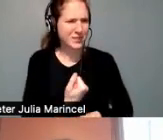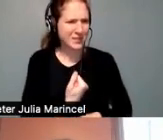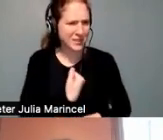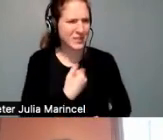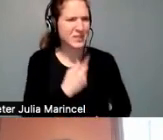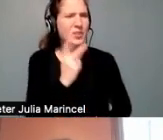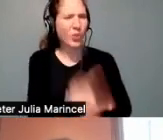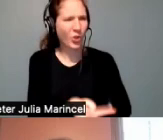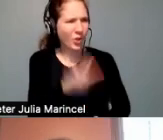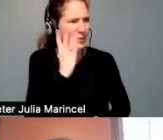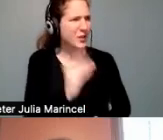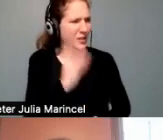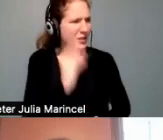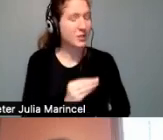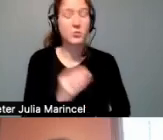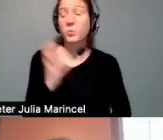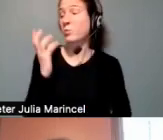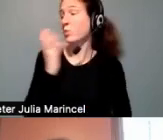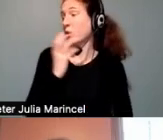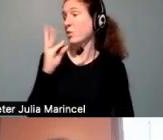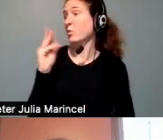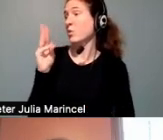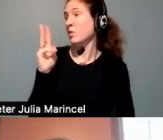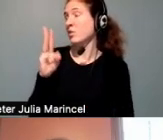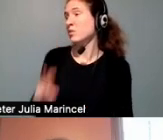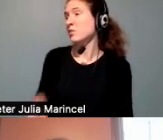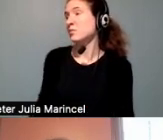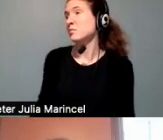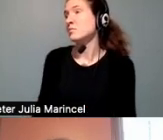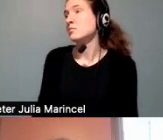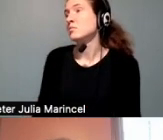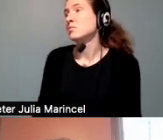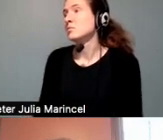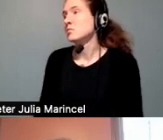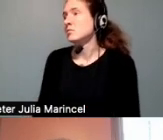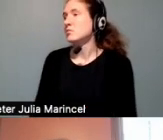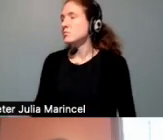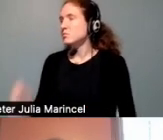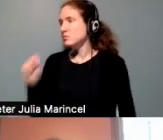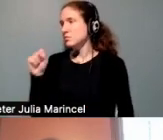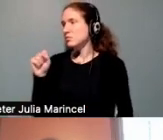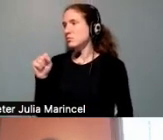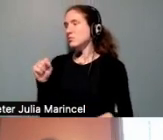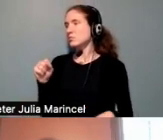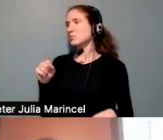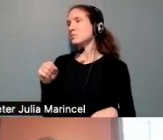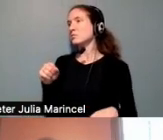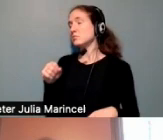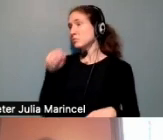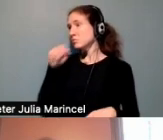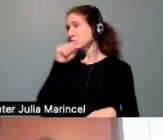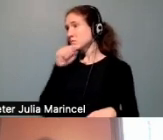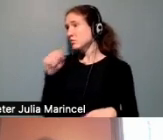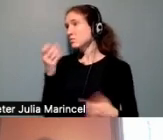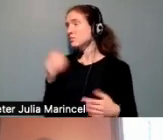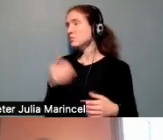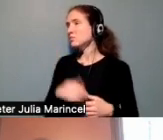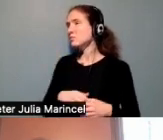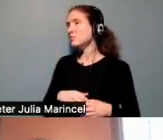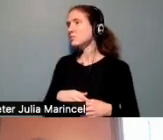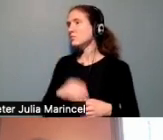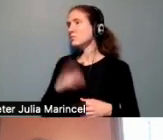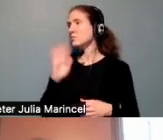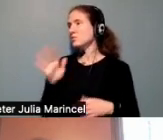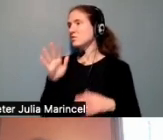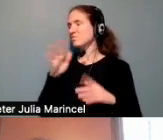experience. Oh, Wow. And here's, yeah, I love how alive your